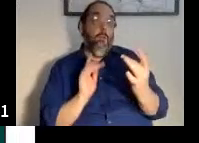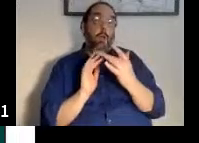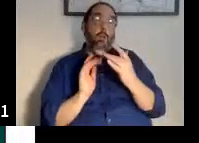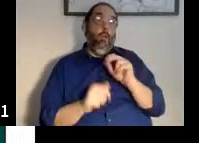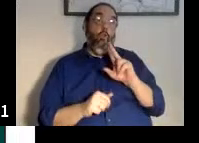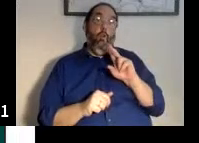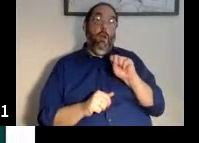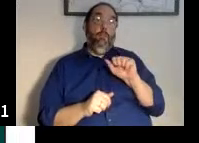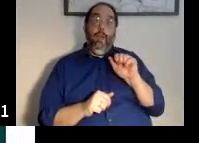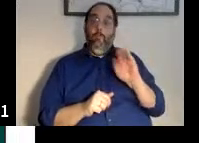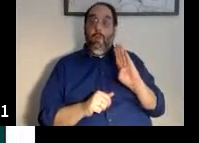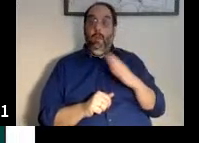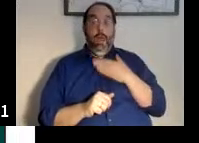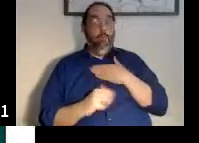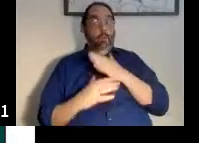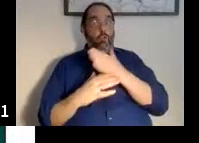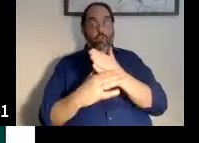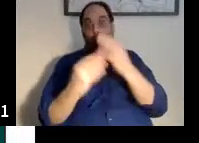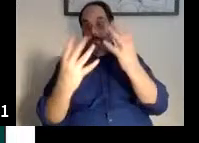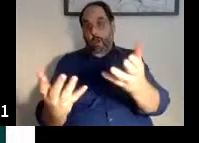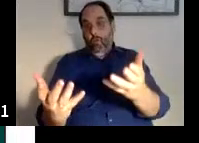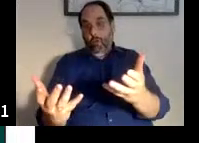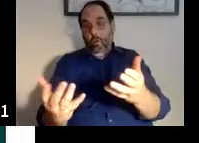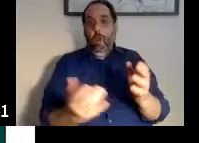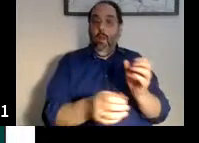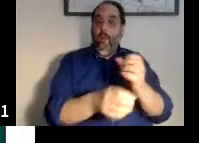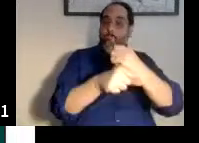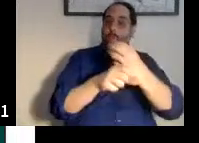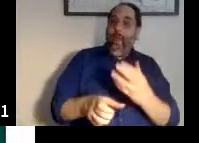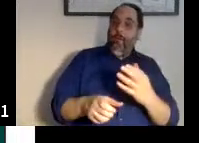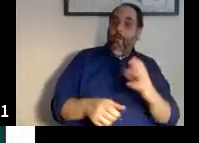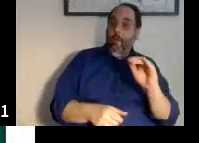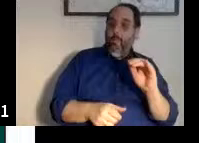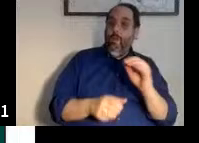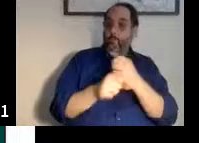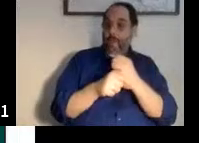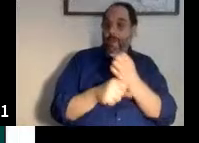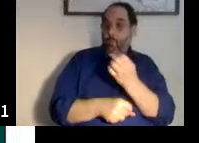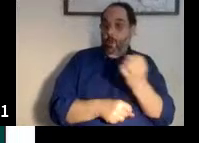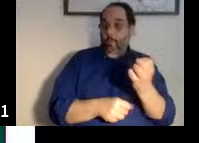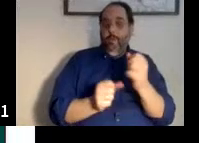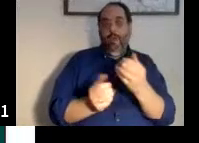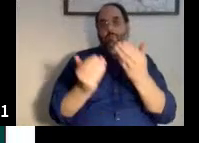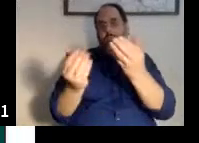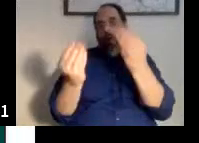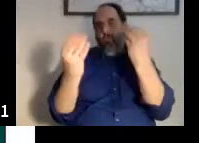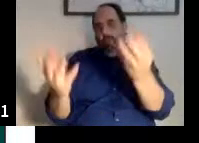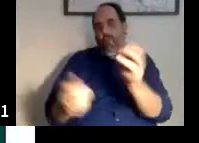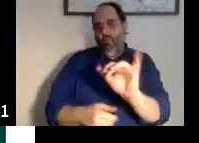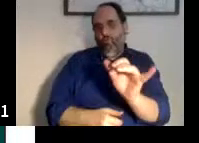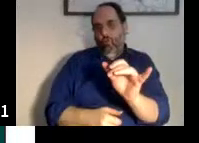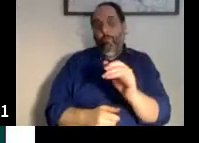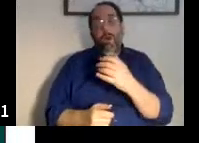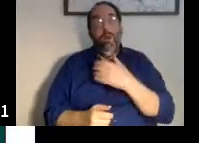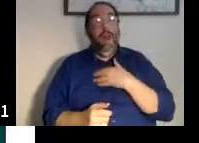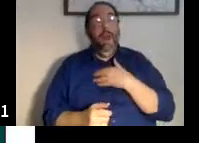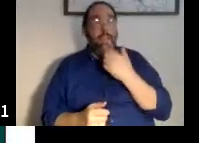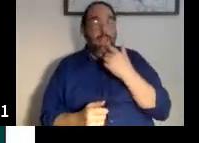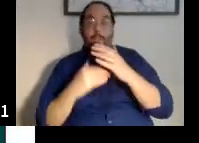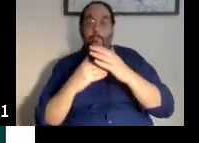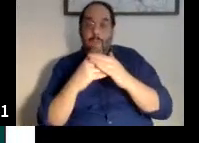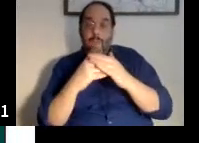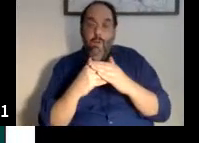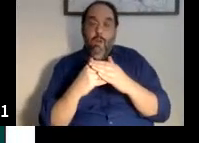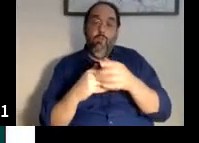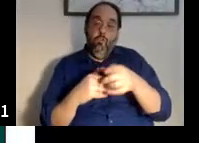you, and the manufacturers of these can provide you with a lot of information. But I would say that at the minimum, you'd want to make